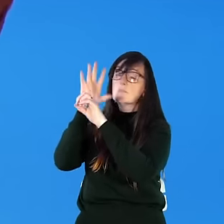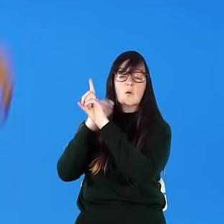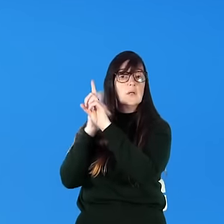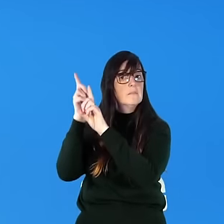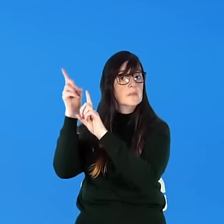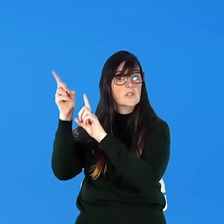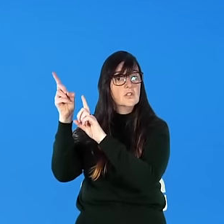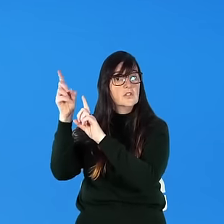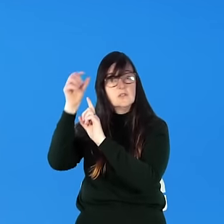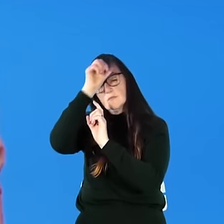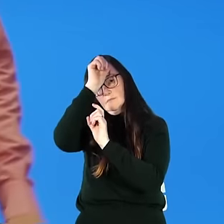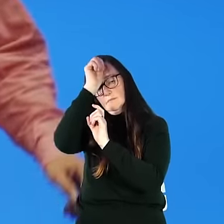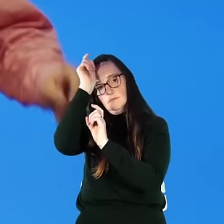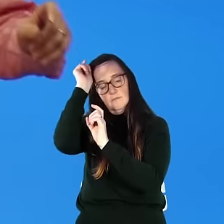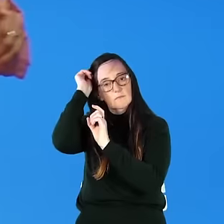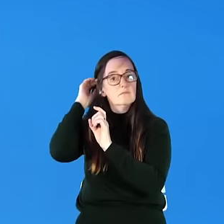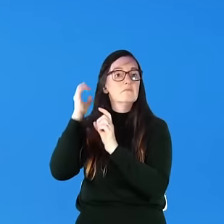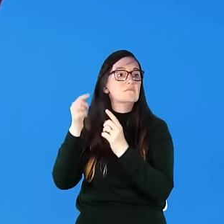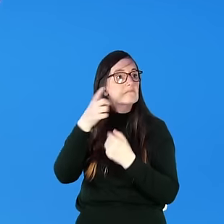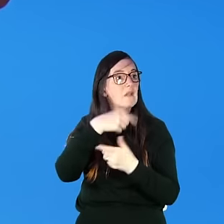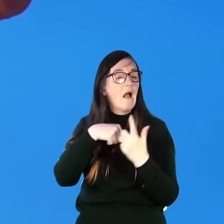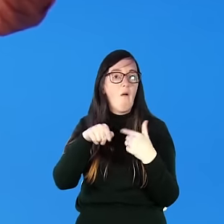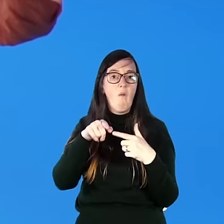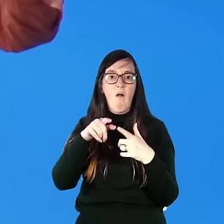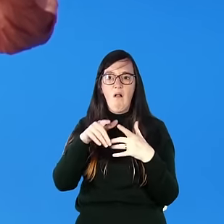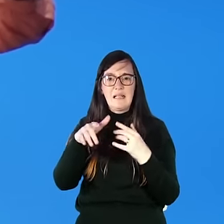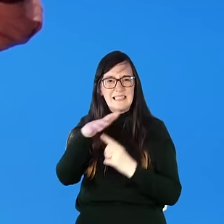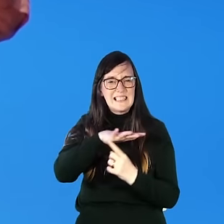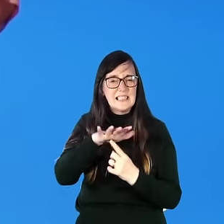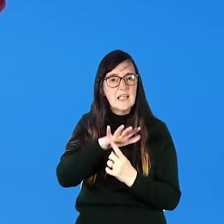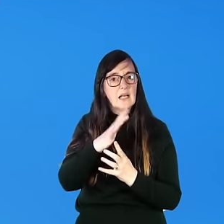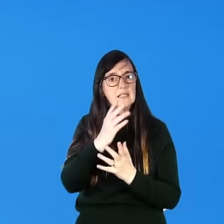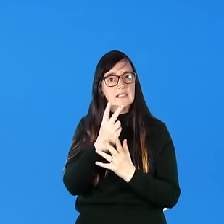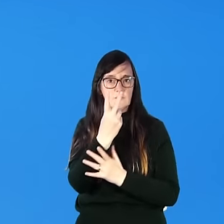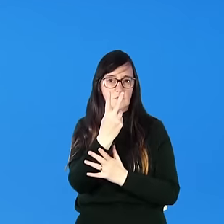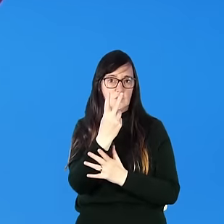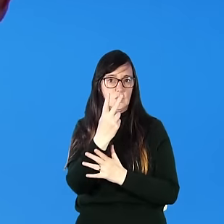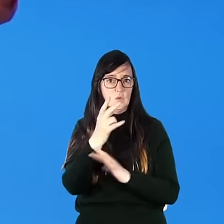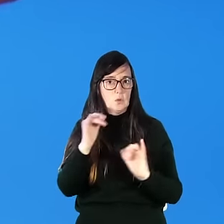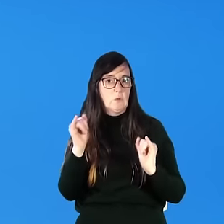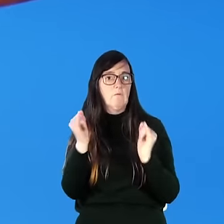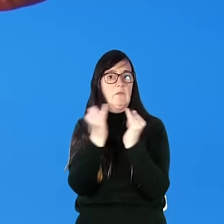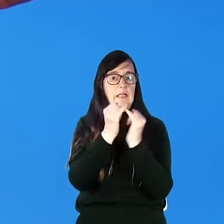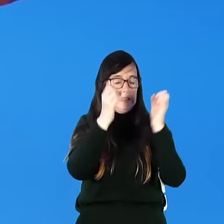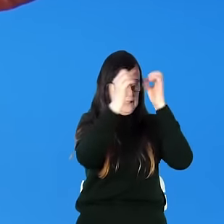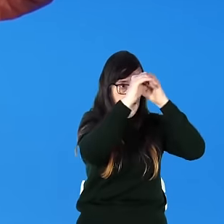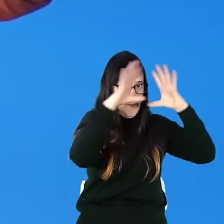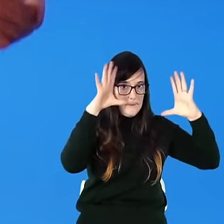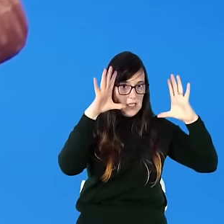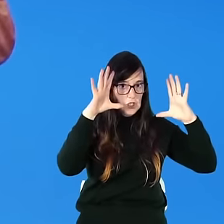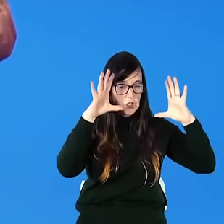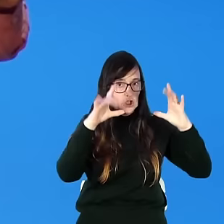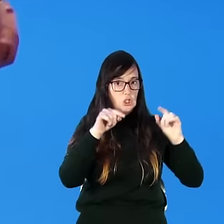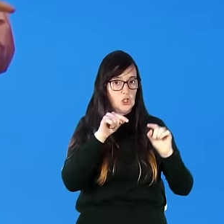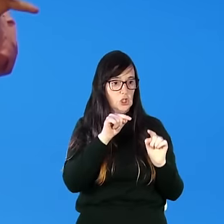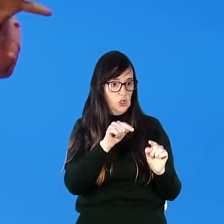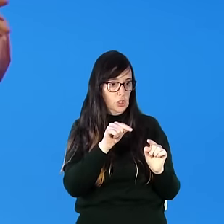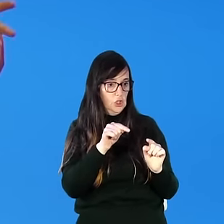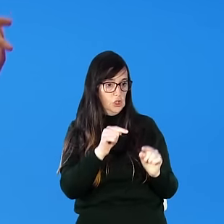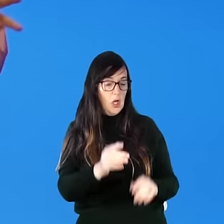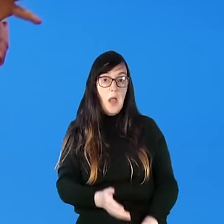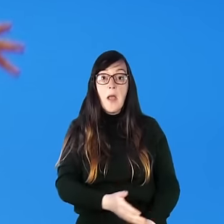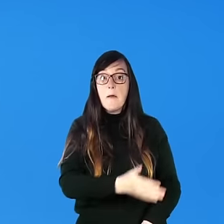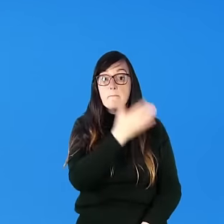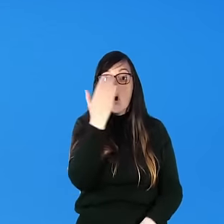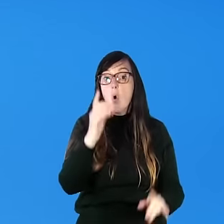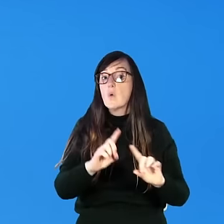Our society today presents us with kind of two conflicting images. One is that there is no difference